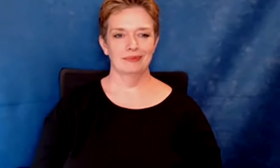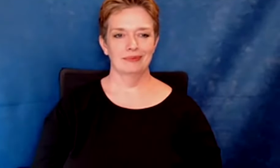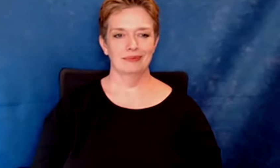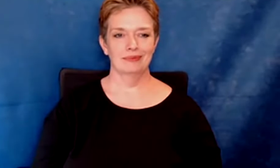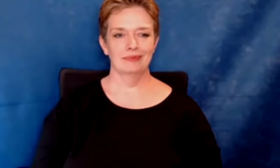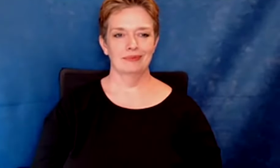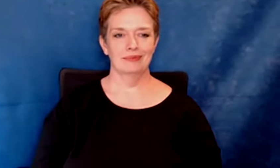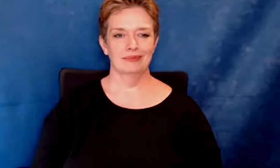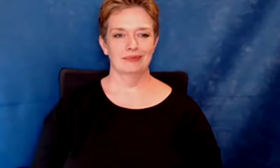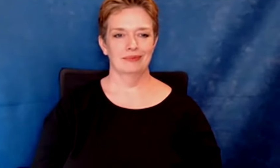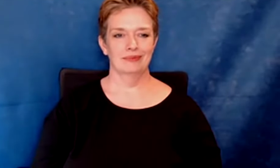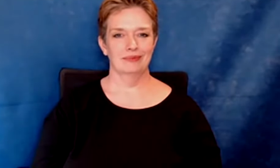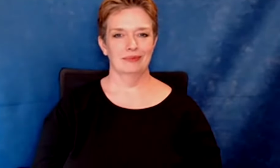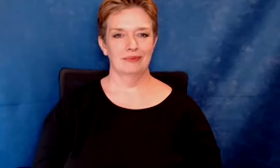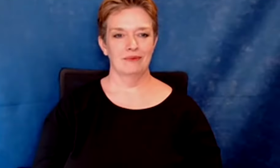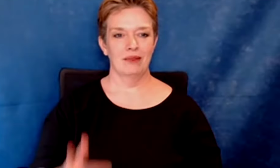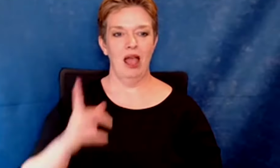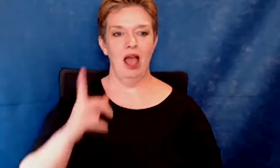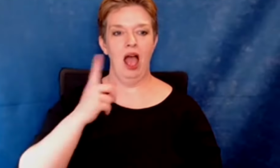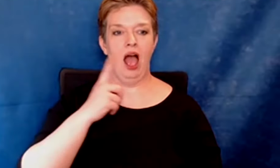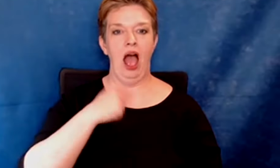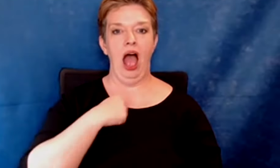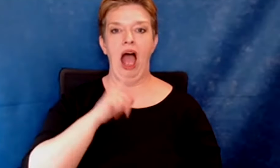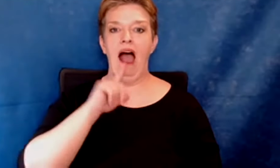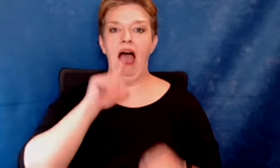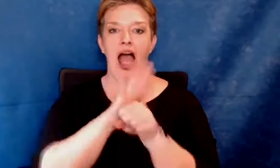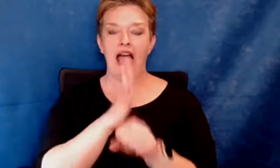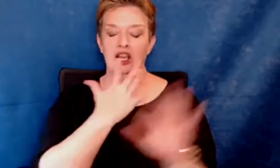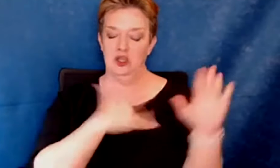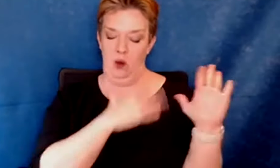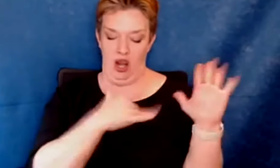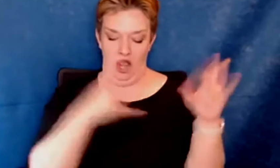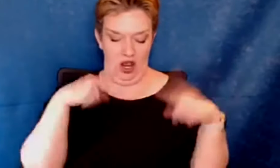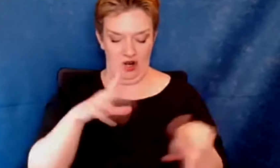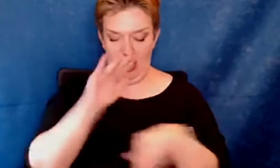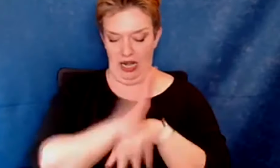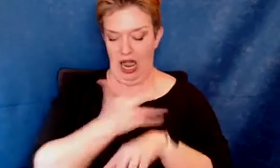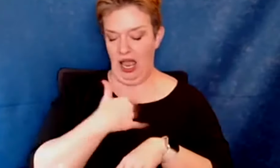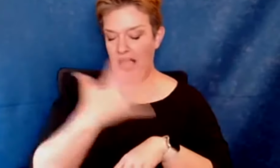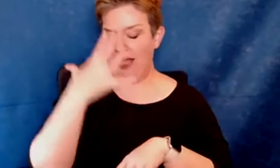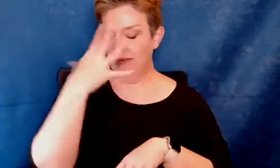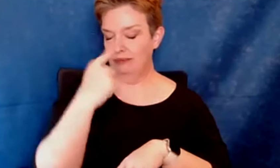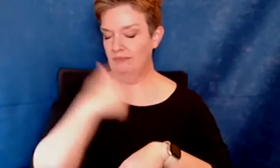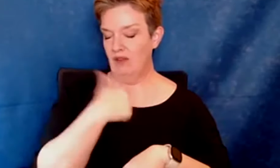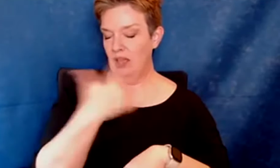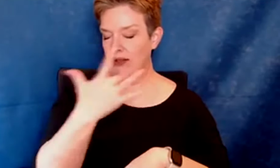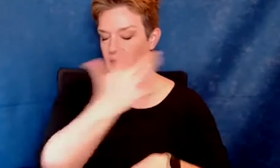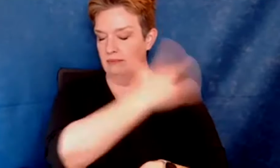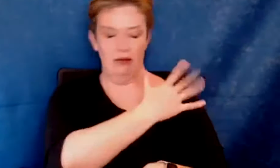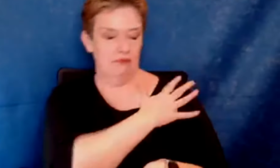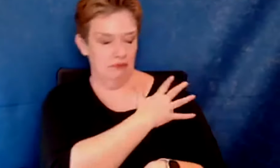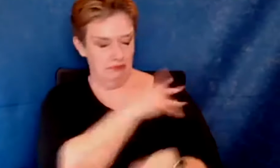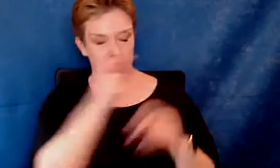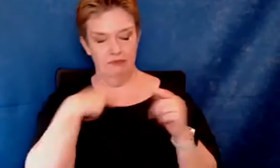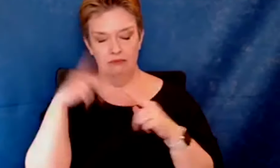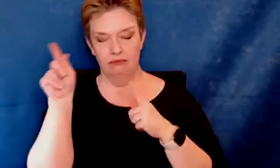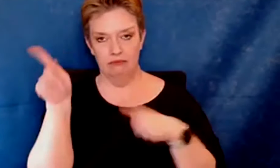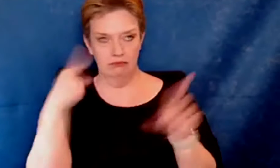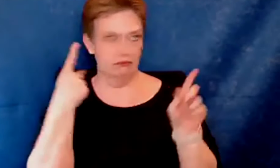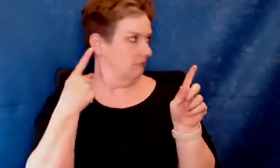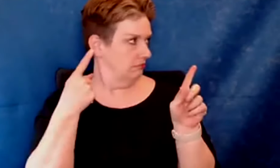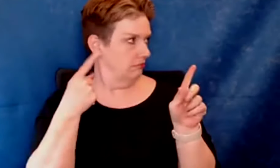I swear to God, someone touched me in the middle of the night on my shoulder. I don't know, I'm not sure, but I think it might have been him, like pat me on the shoulder, like good job,